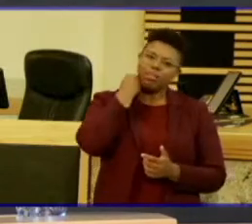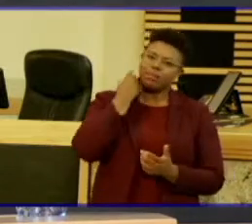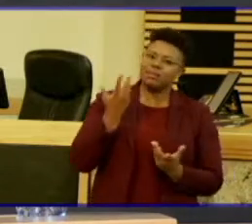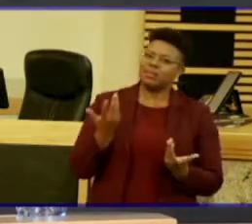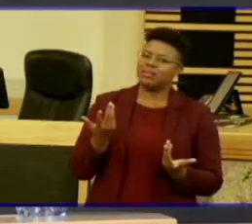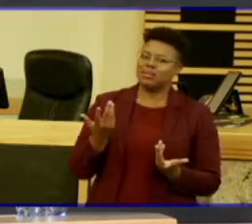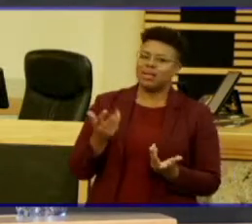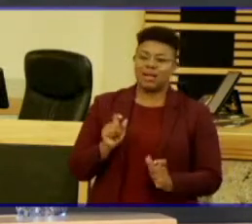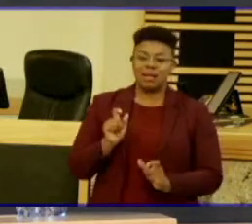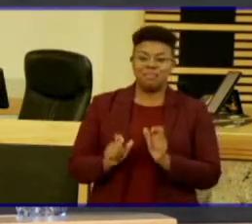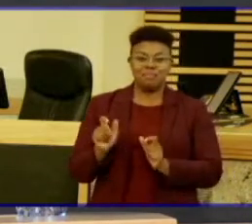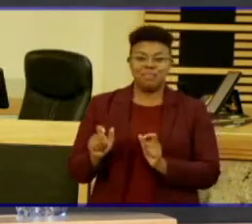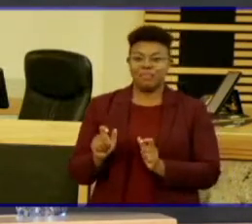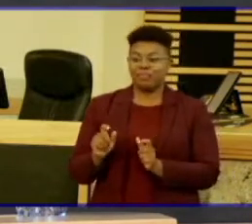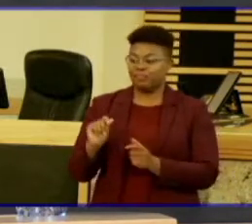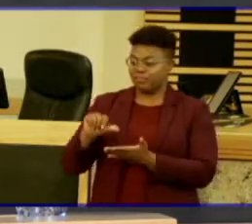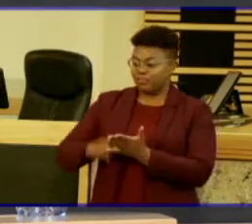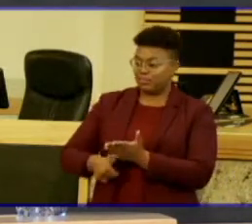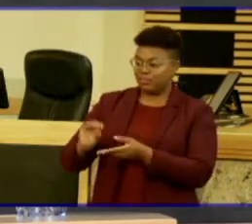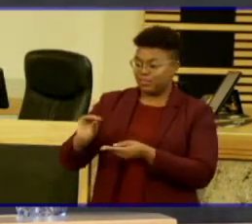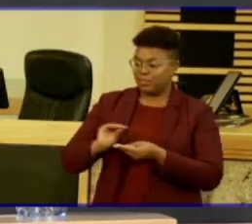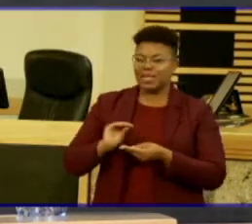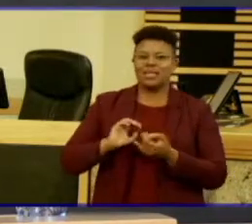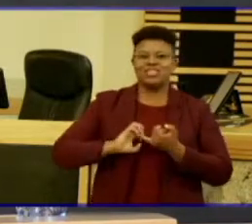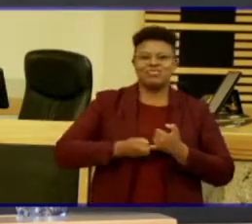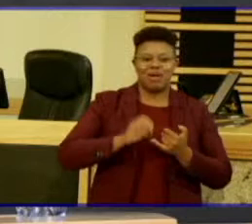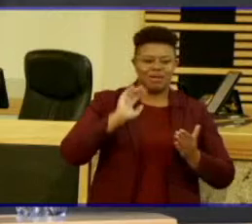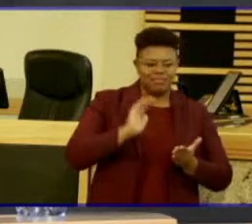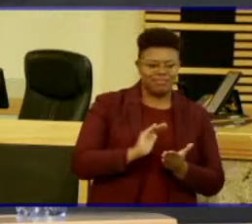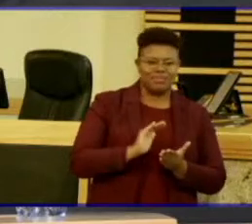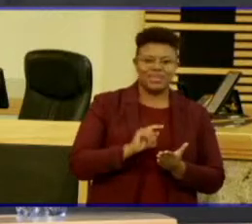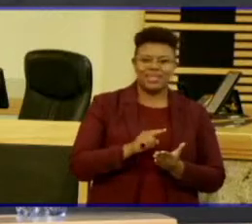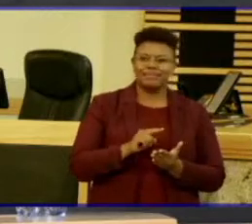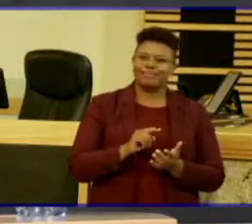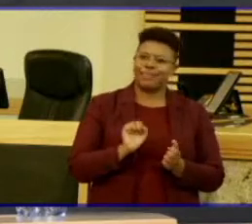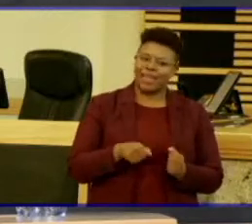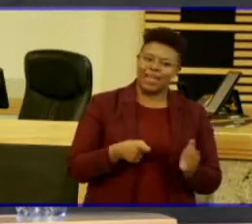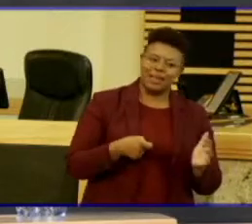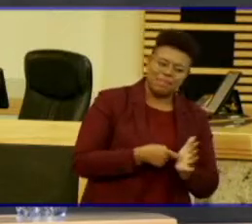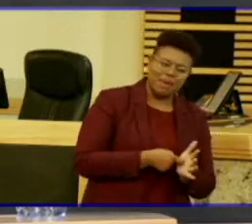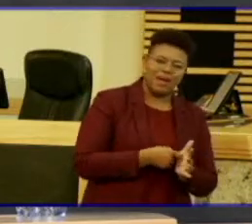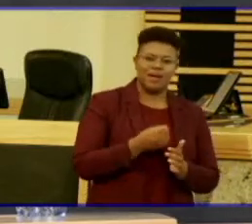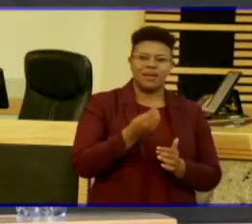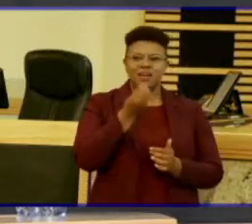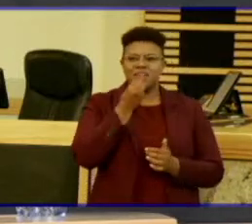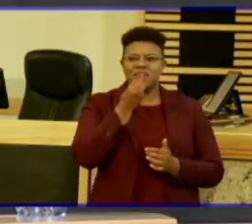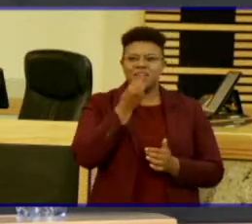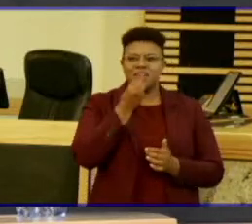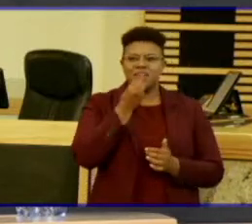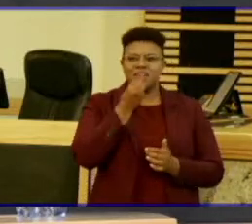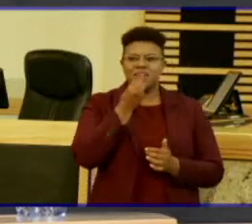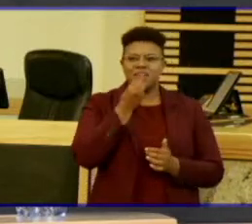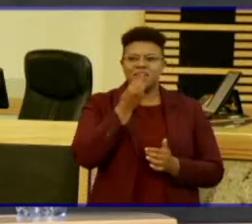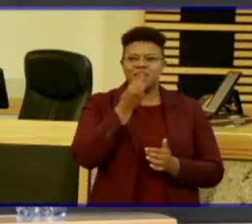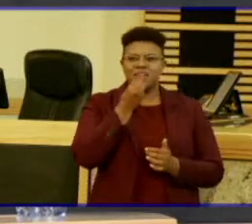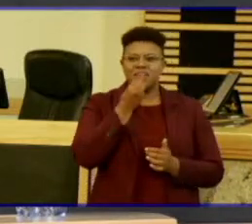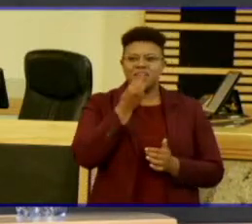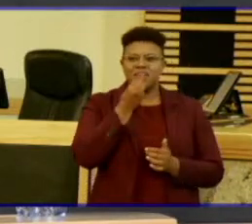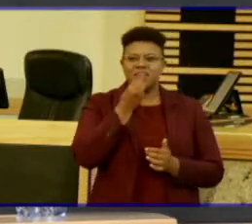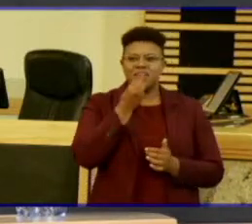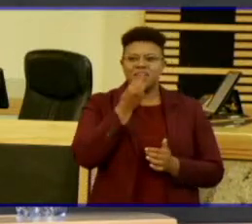economy. Abantu bakuthi kuliwa nendlala. Imali yokususa ikati elele ziko. So igalelo